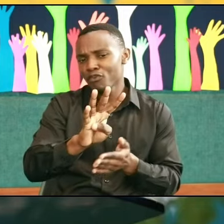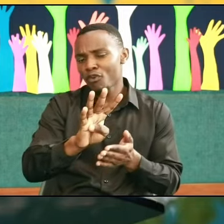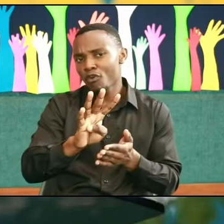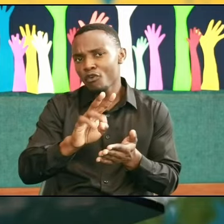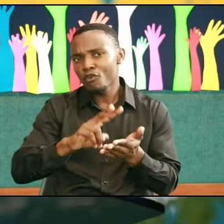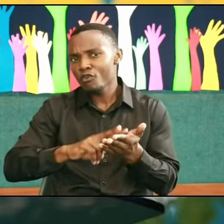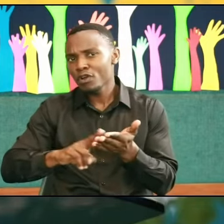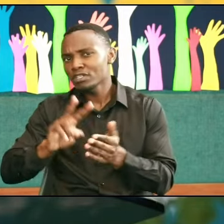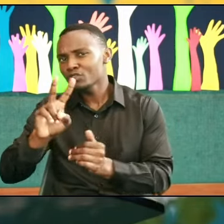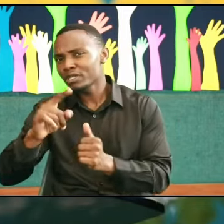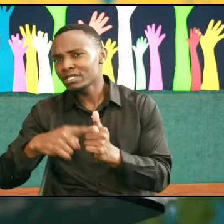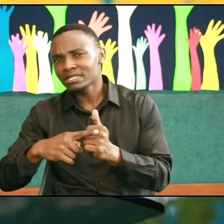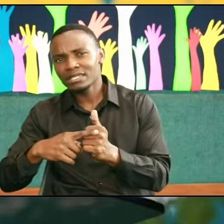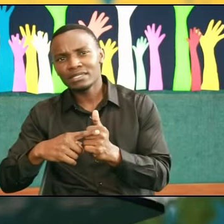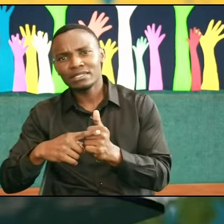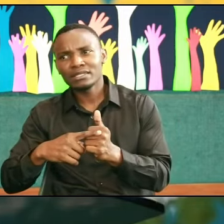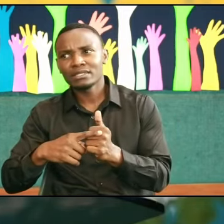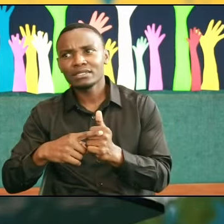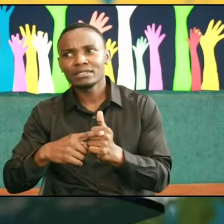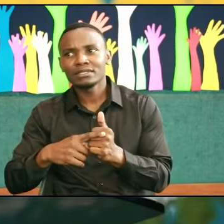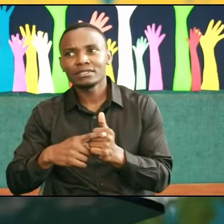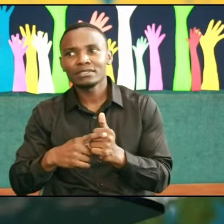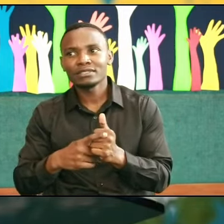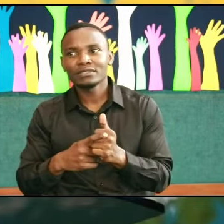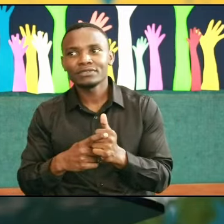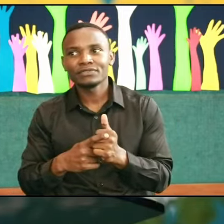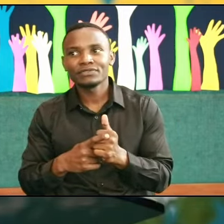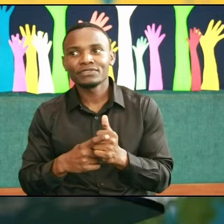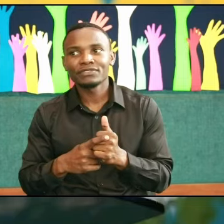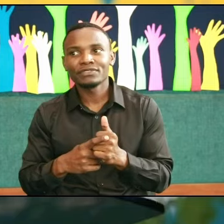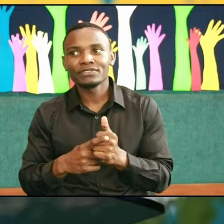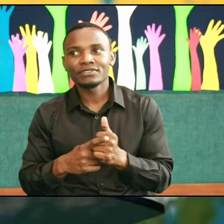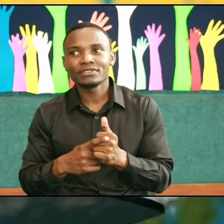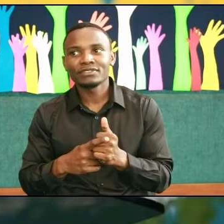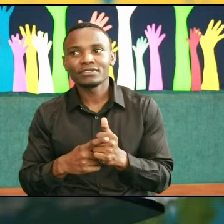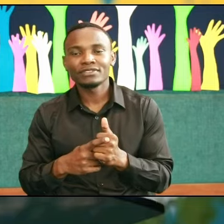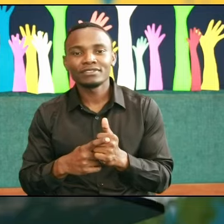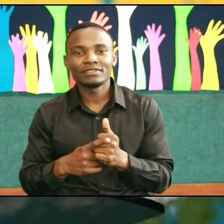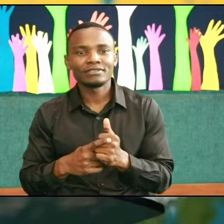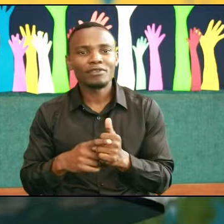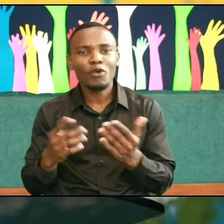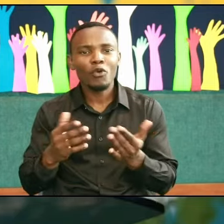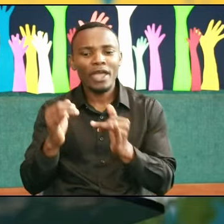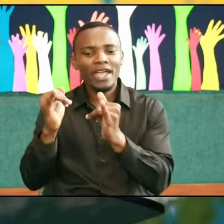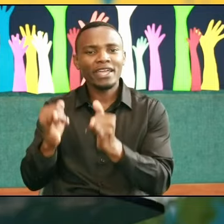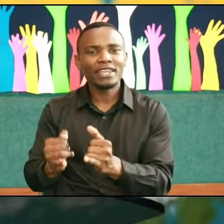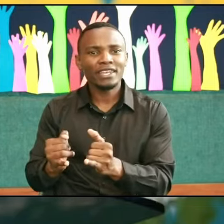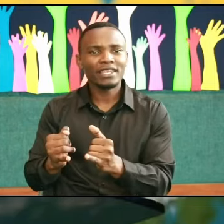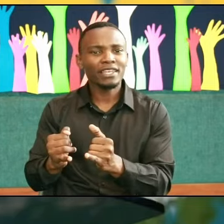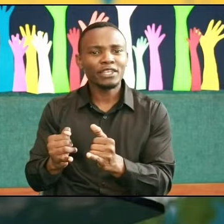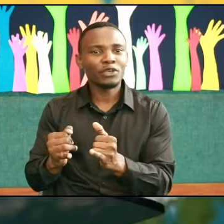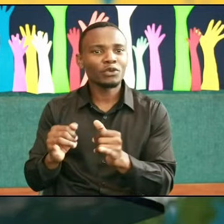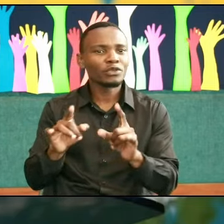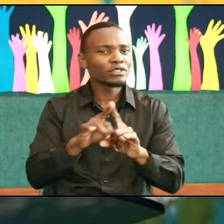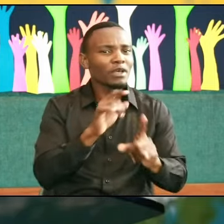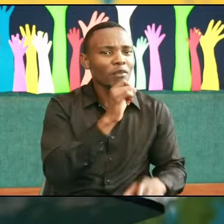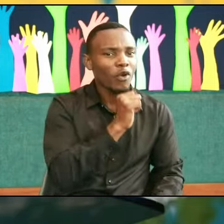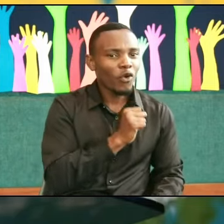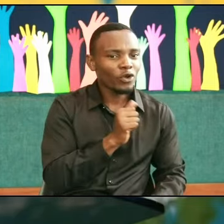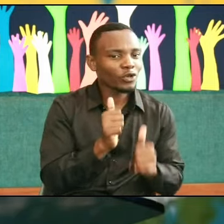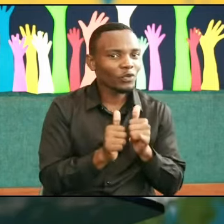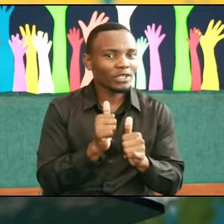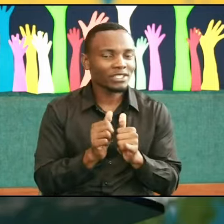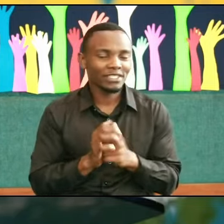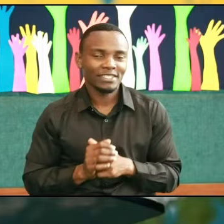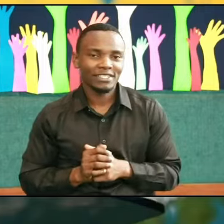Is Ephesians in the New or in the Old Testament? Oh, okay. Even mine is in the New Testament. Ephesians chapter